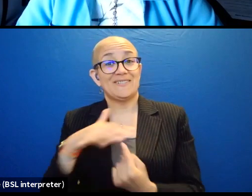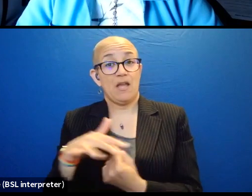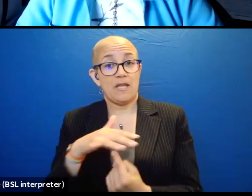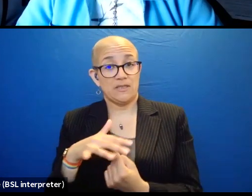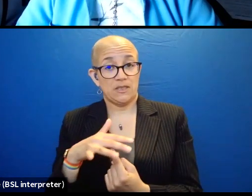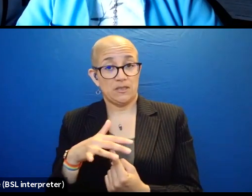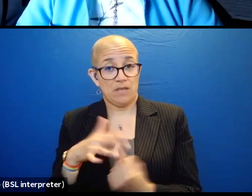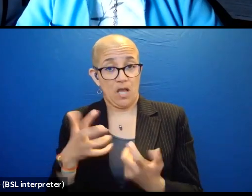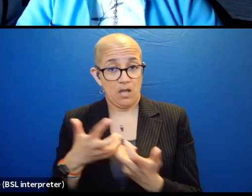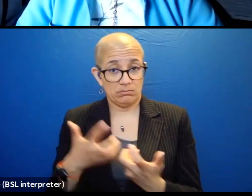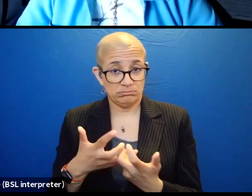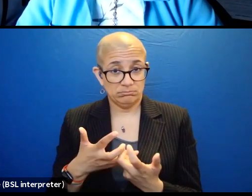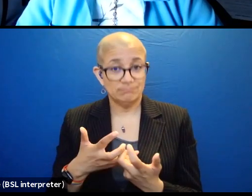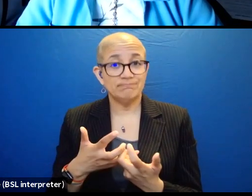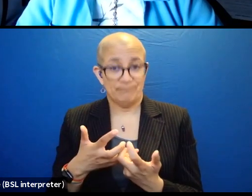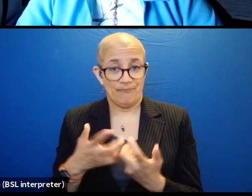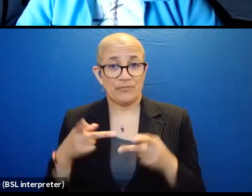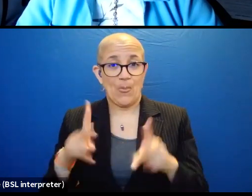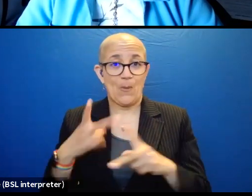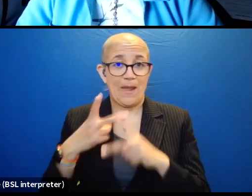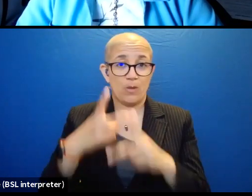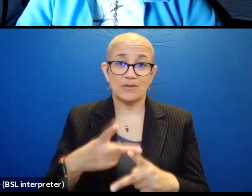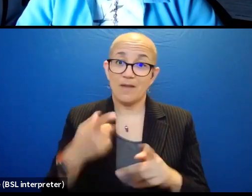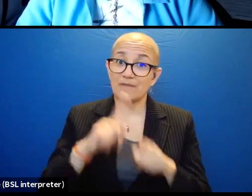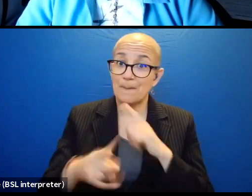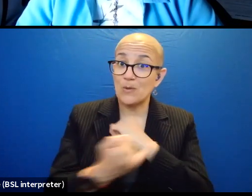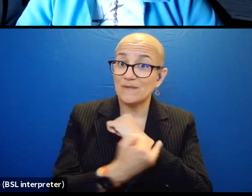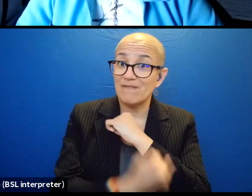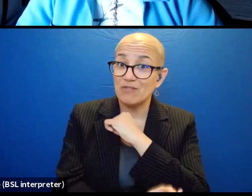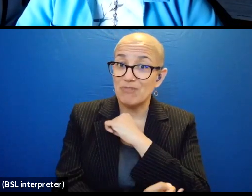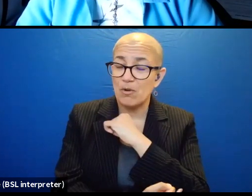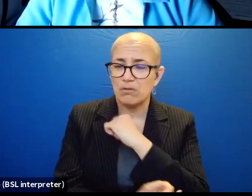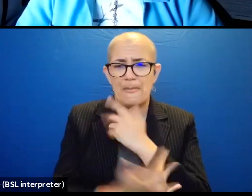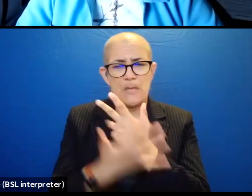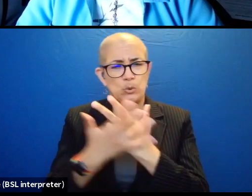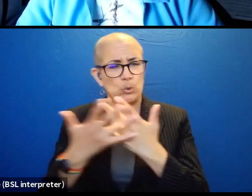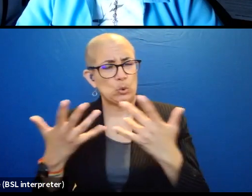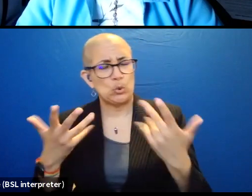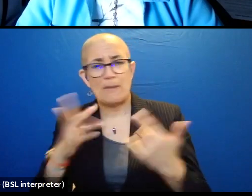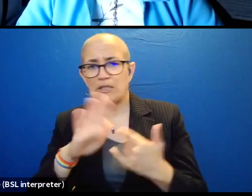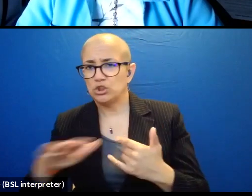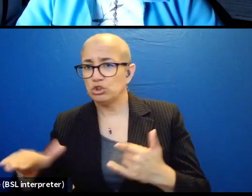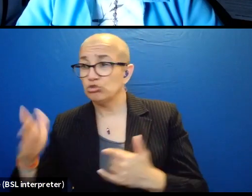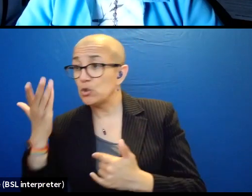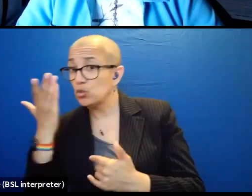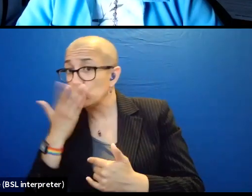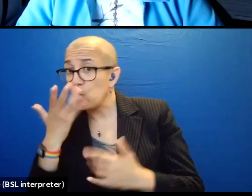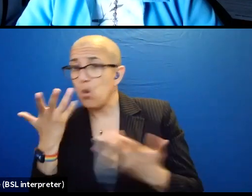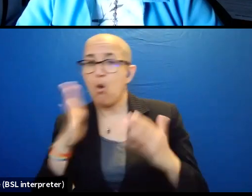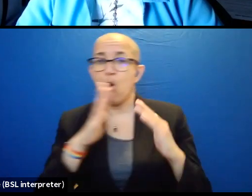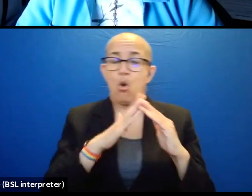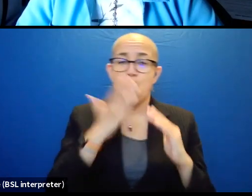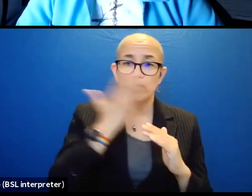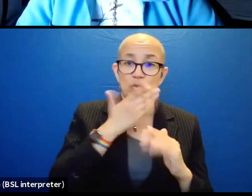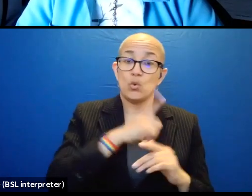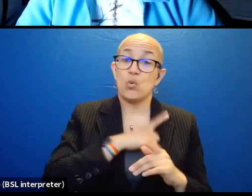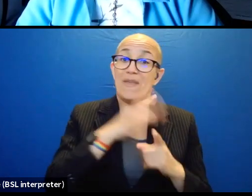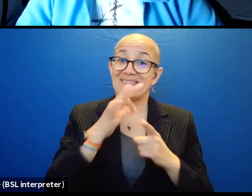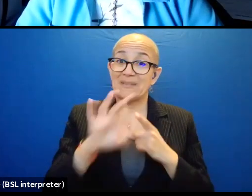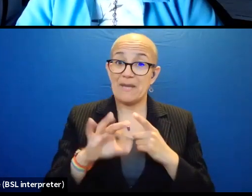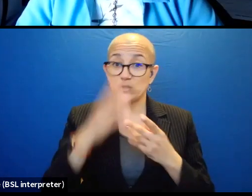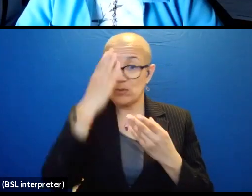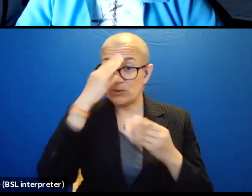most vulnerable. And there are far too many children, both in school and who are being homeschooled because of special educational needs, that are not